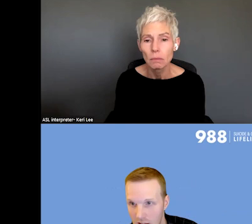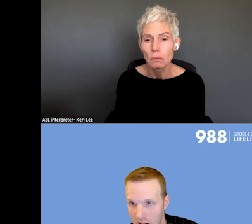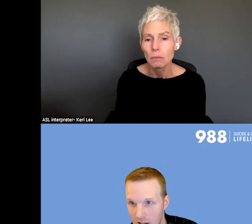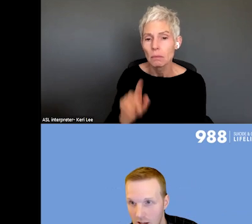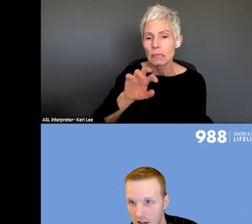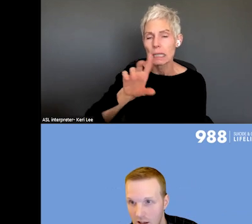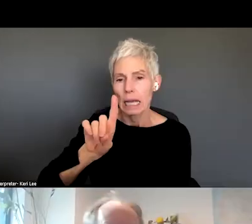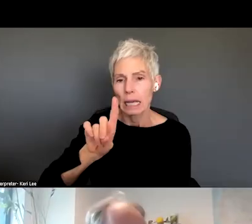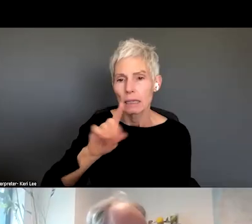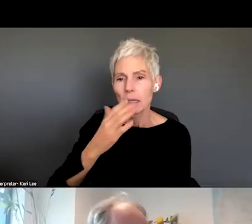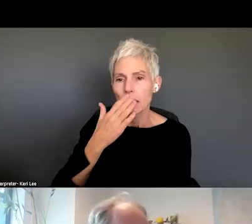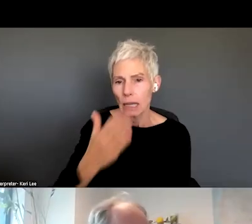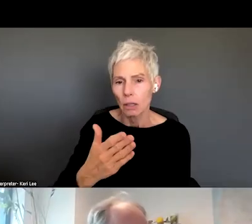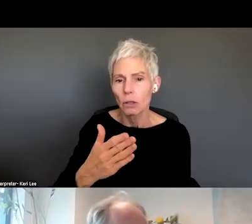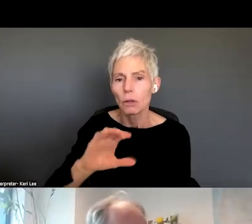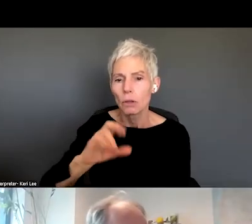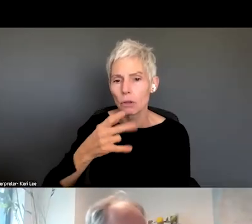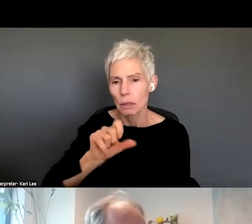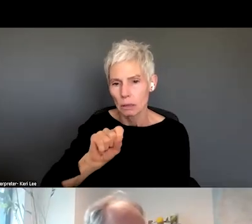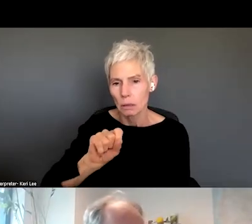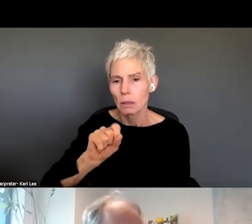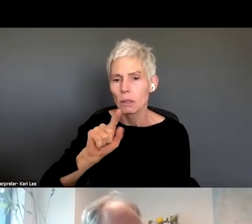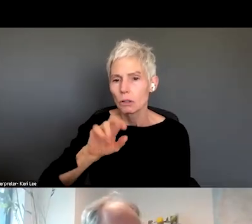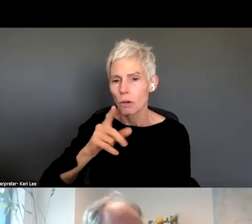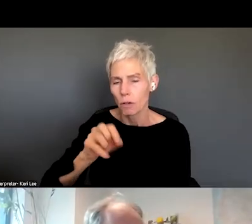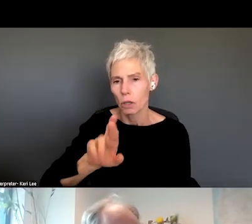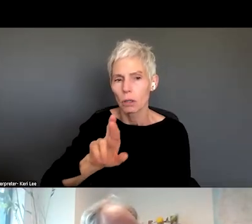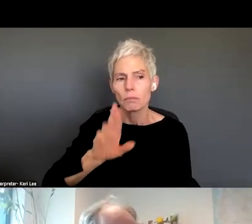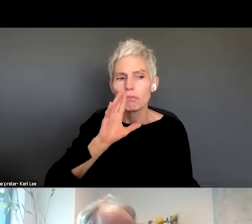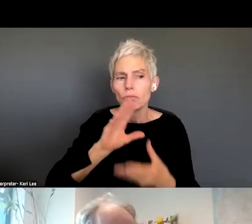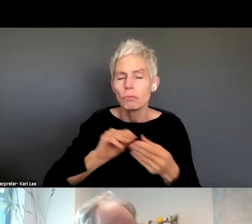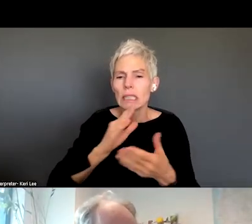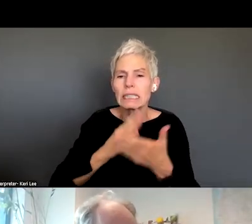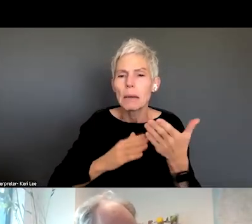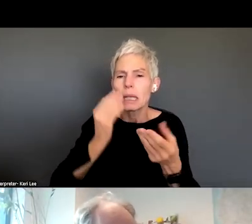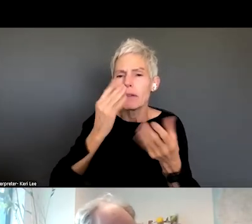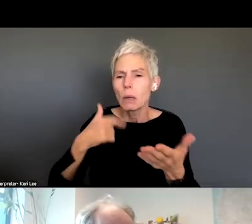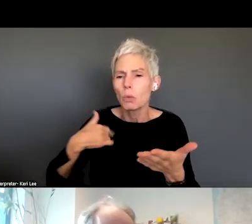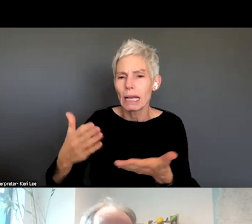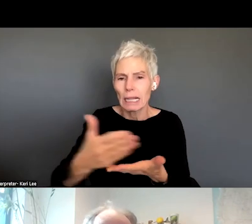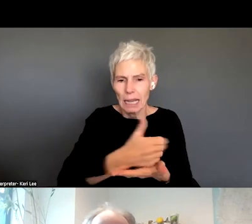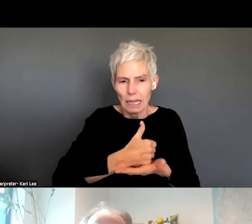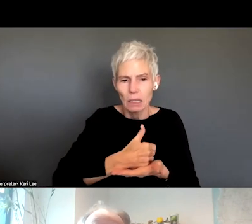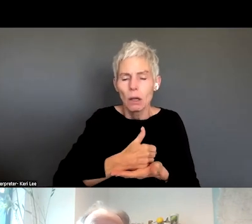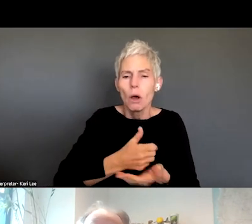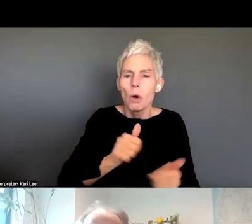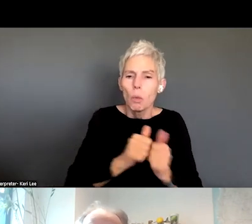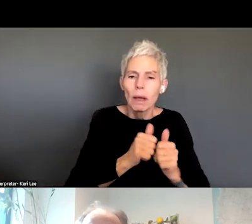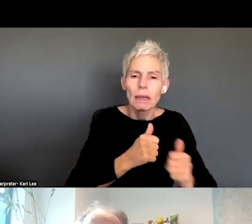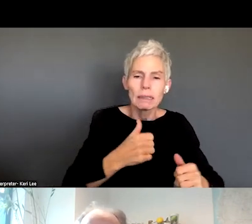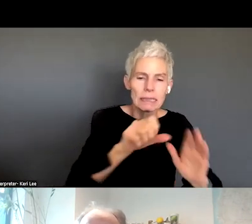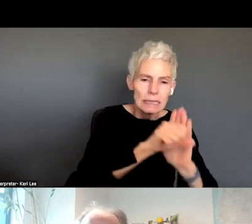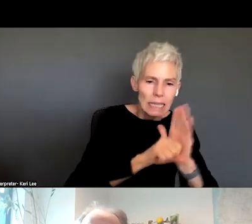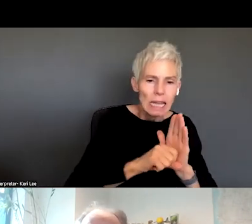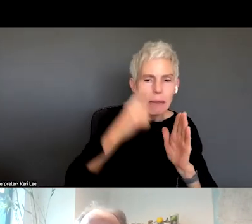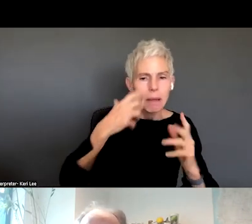Chuck and Christopher. So I'm going to talk a little bit about some of the data we've been collecting with state mental health agencies about what